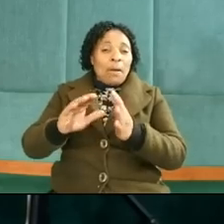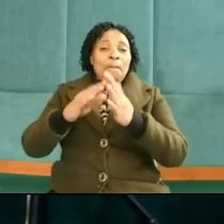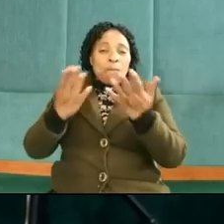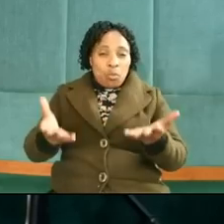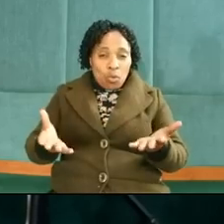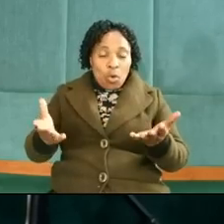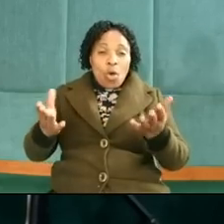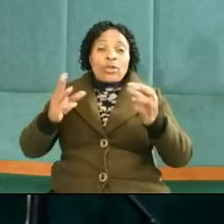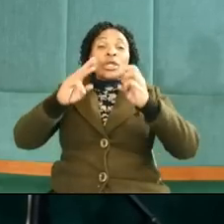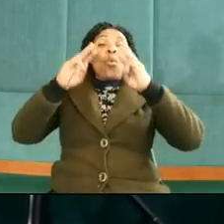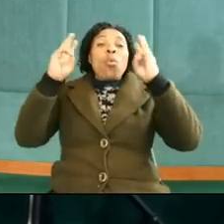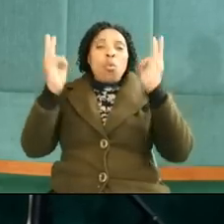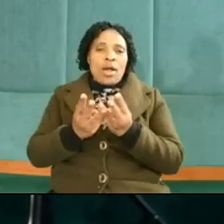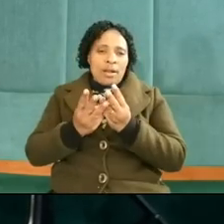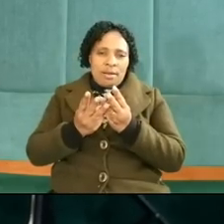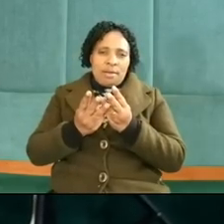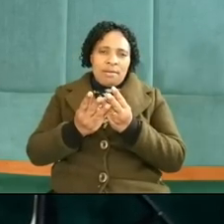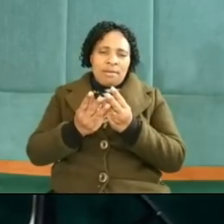on the planet.